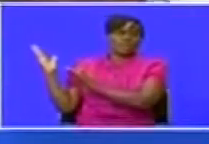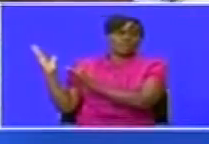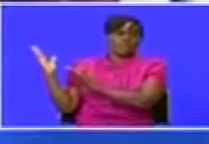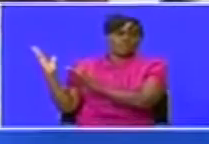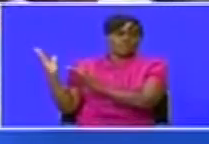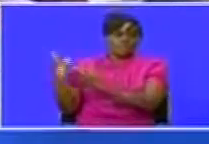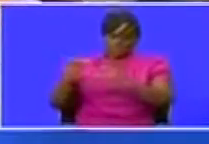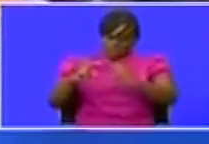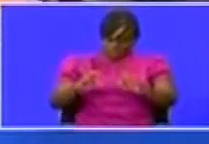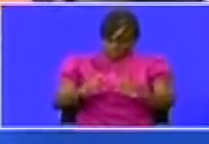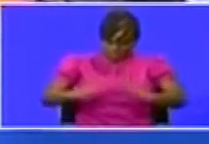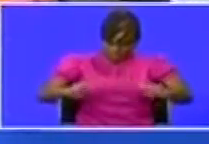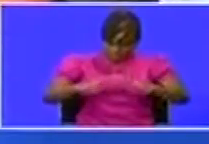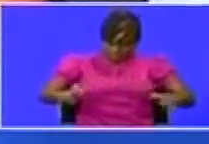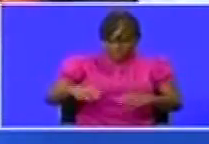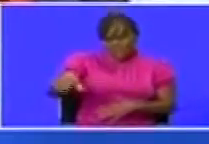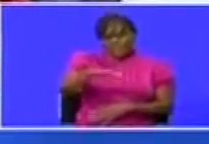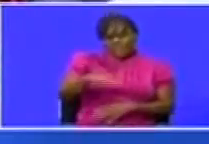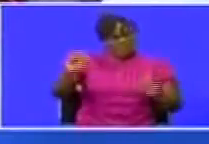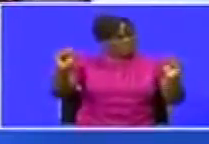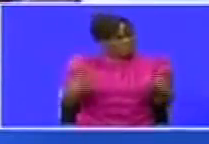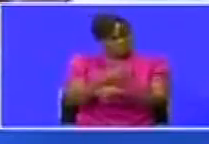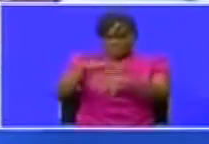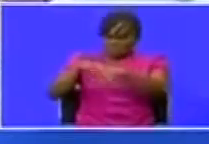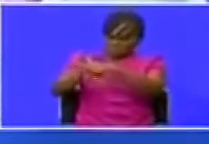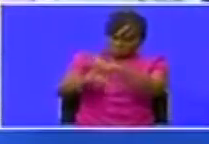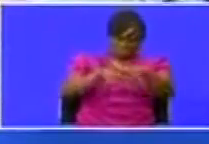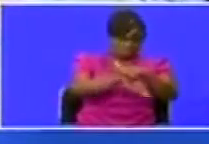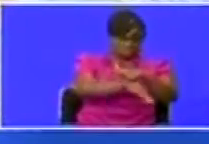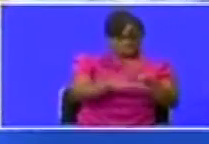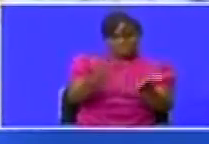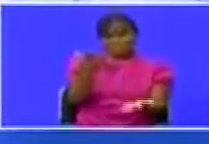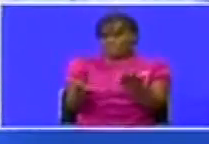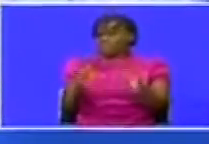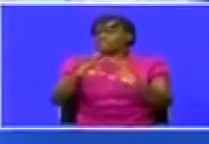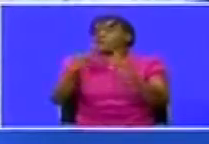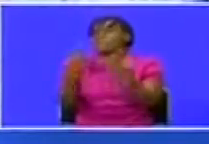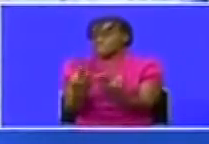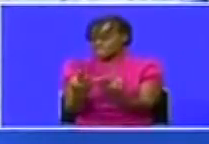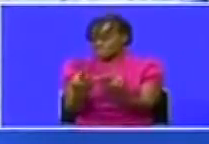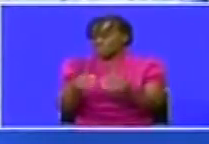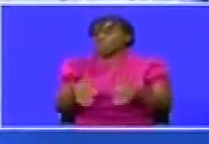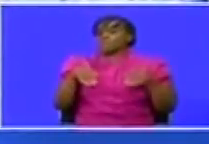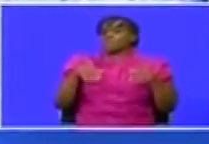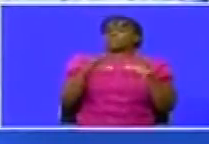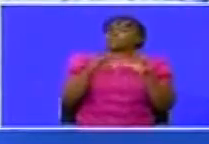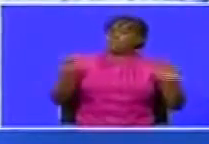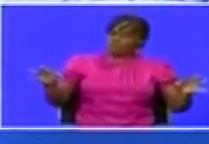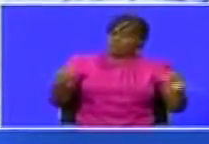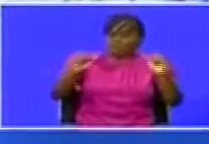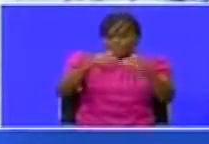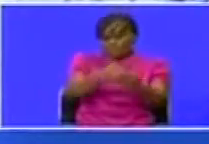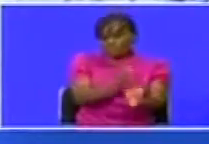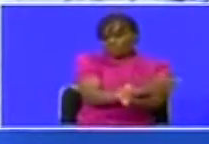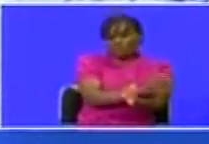rescue efforts say that the area is inaccessible, perhaps an indicator that some families might have to wait longer before they can know the